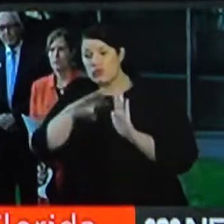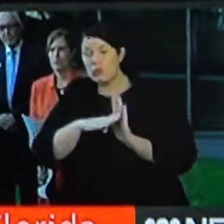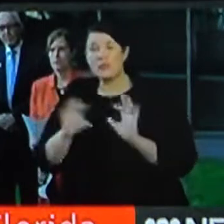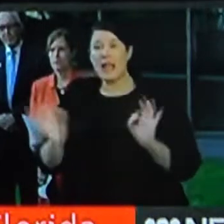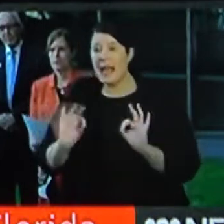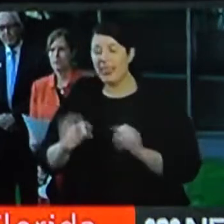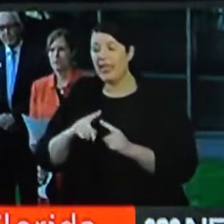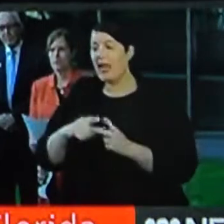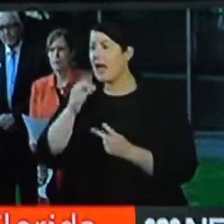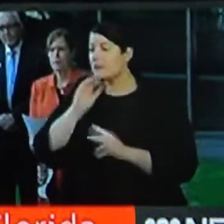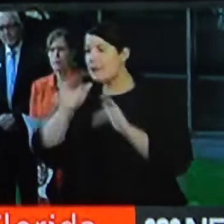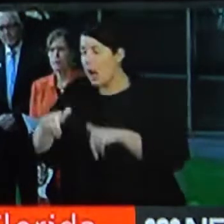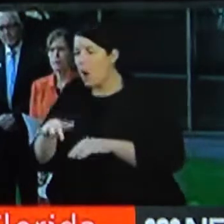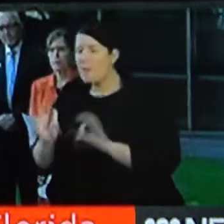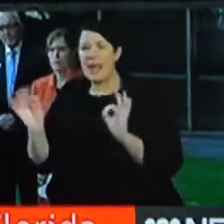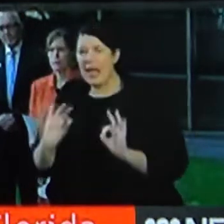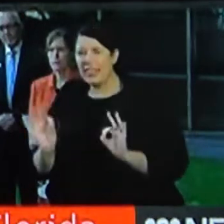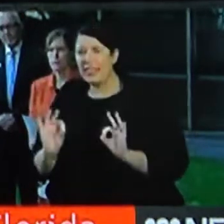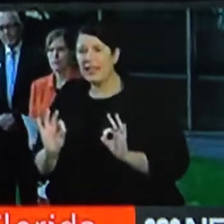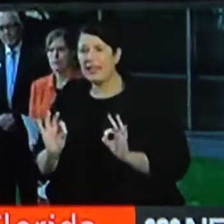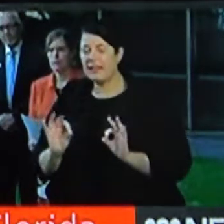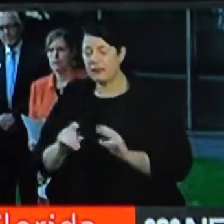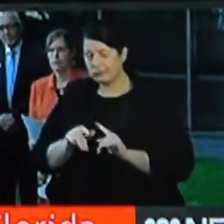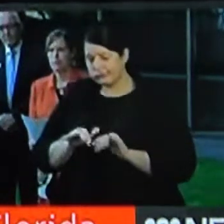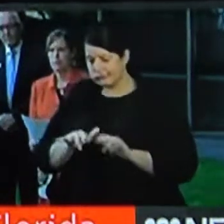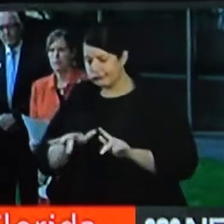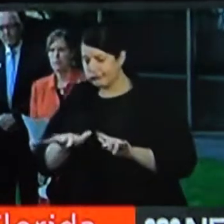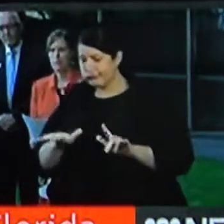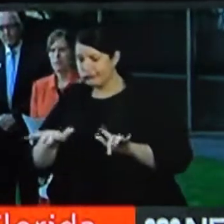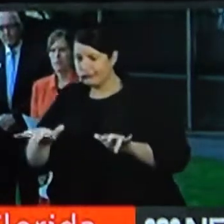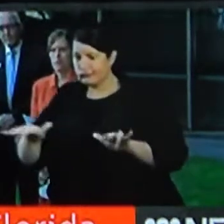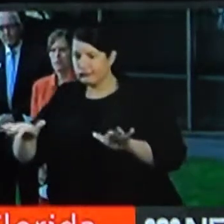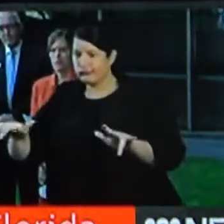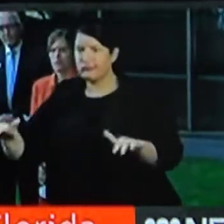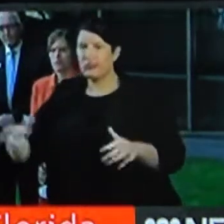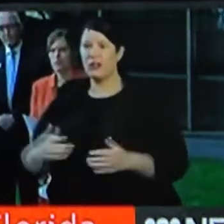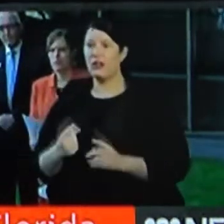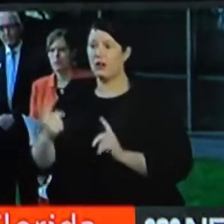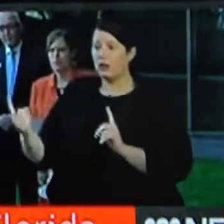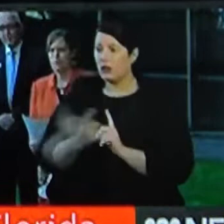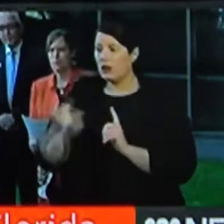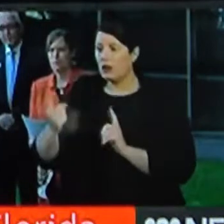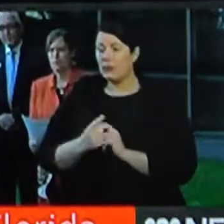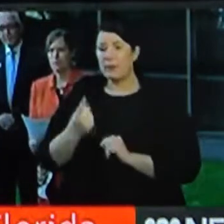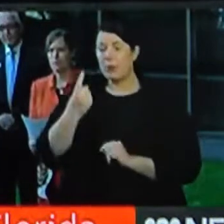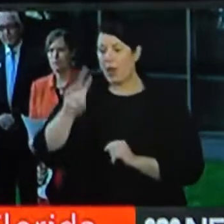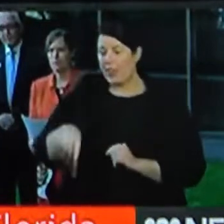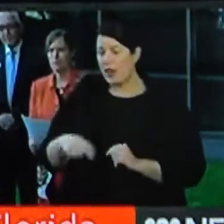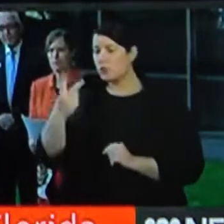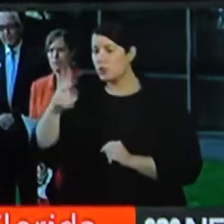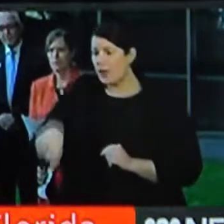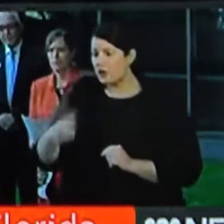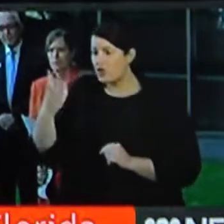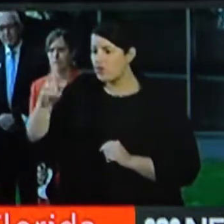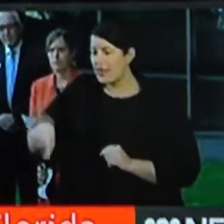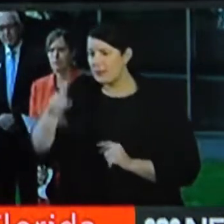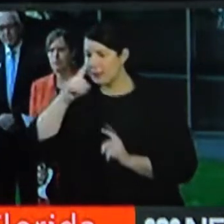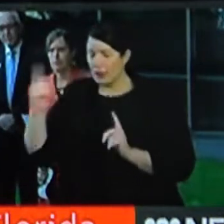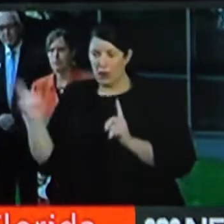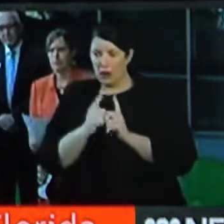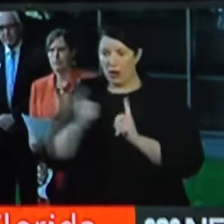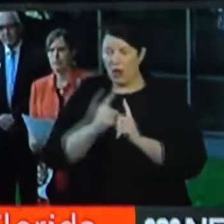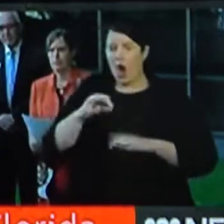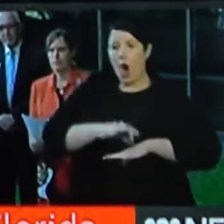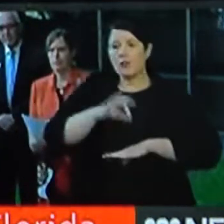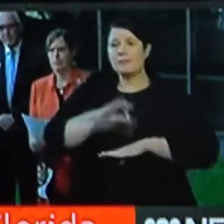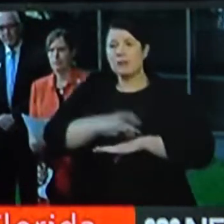these restrictions in place, literally hundreds and thousands of people may have been presenting themselves to hospitals around Australia as we speak. And the